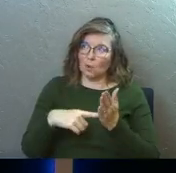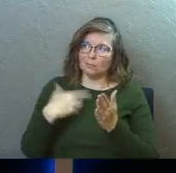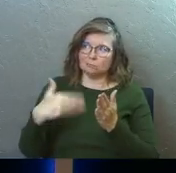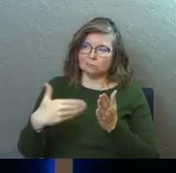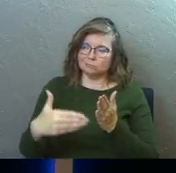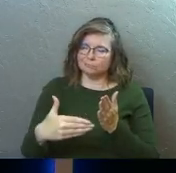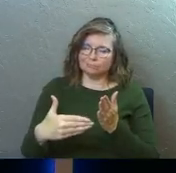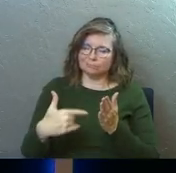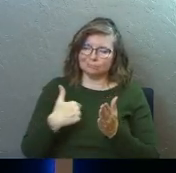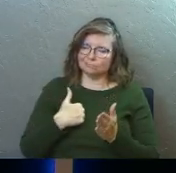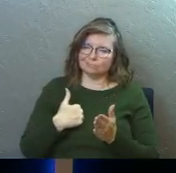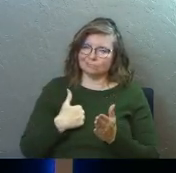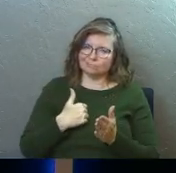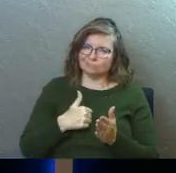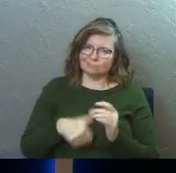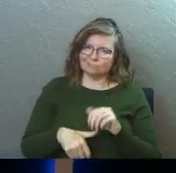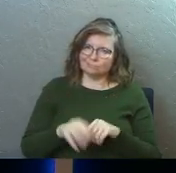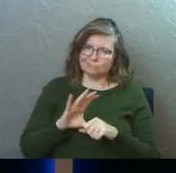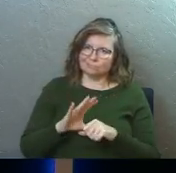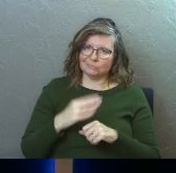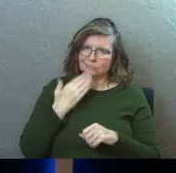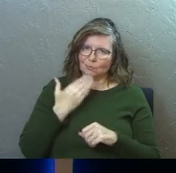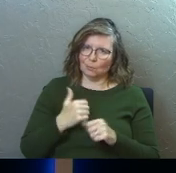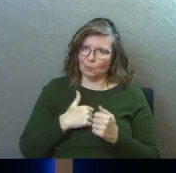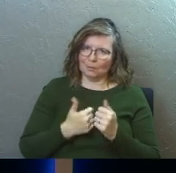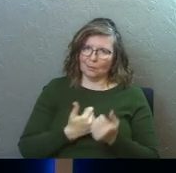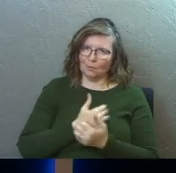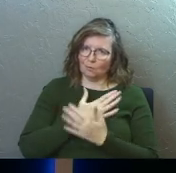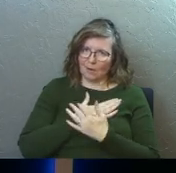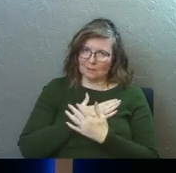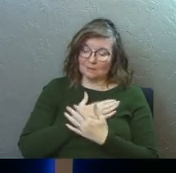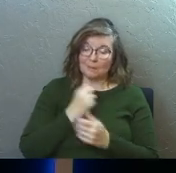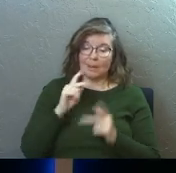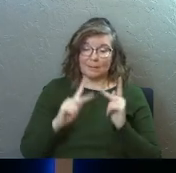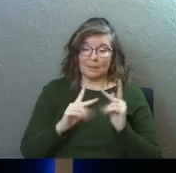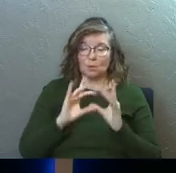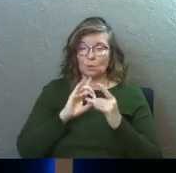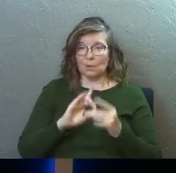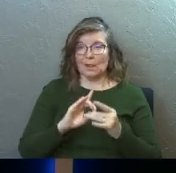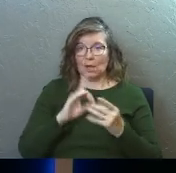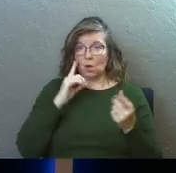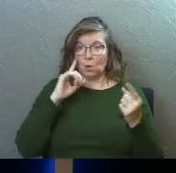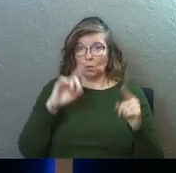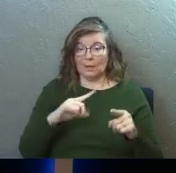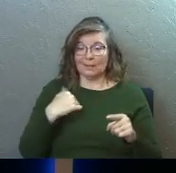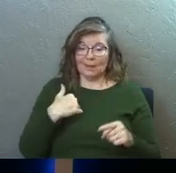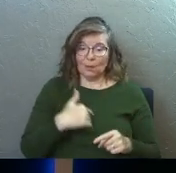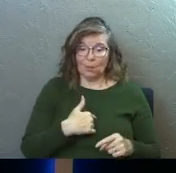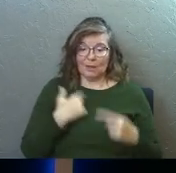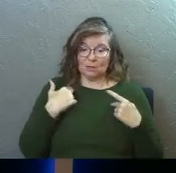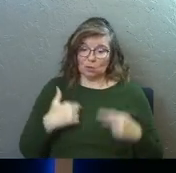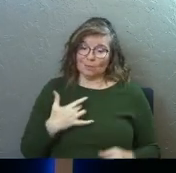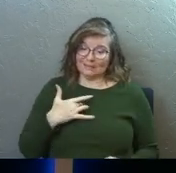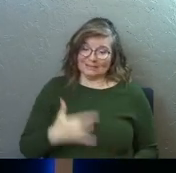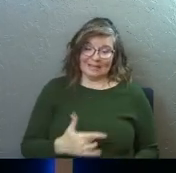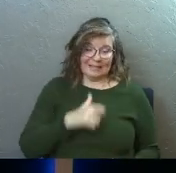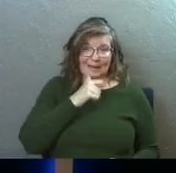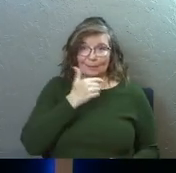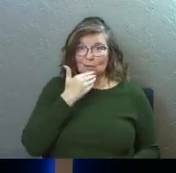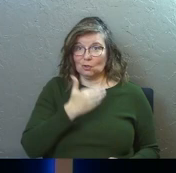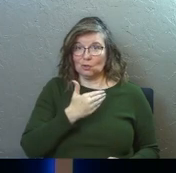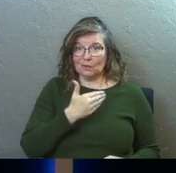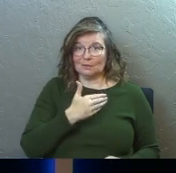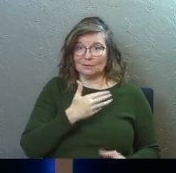over time a lot, that I am not great at rest. And I think there's a lot of us in this room who would maybe relate or could agree with one another that we as human beings are just not